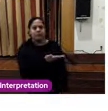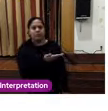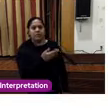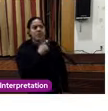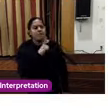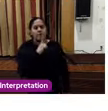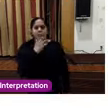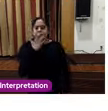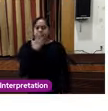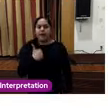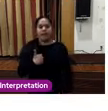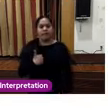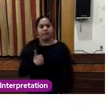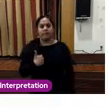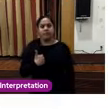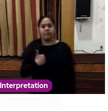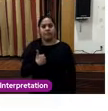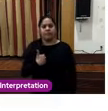mad.